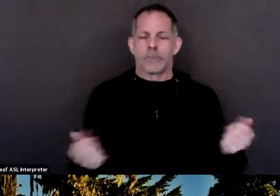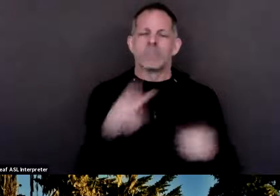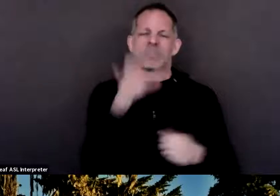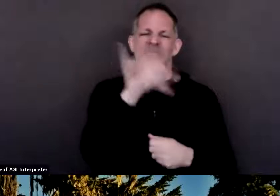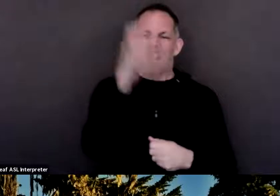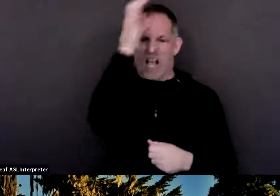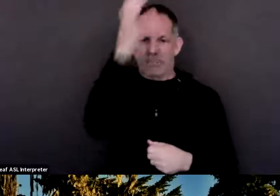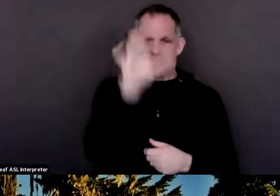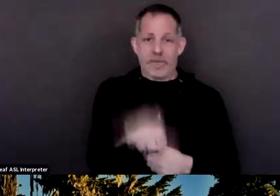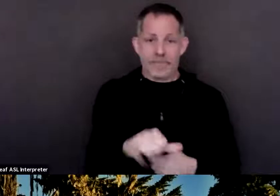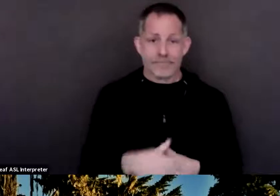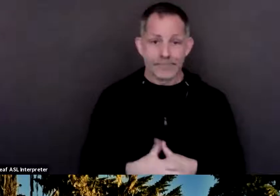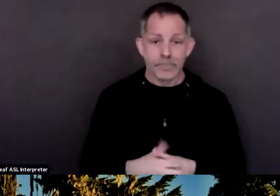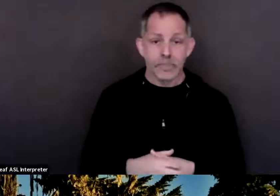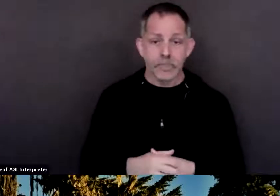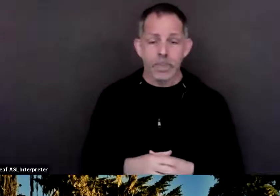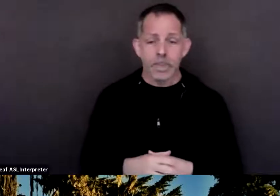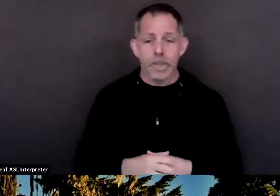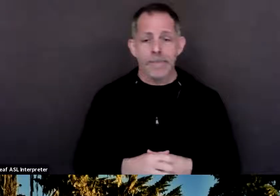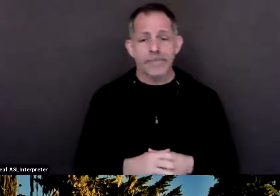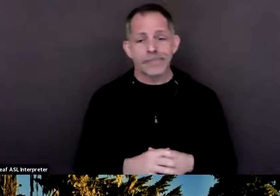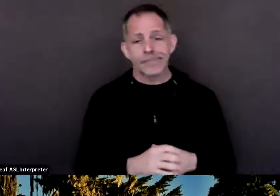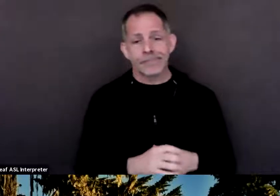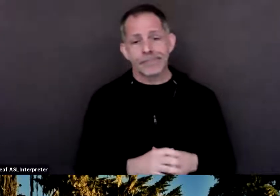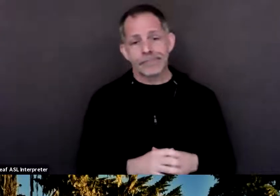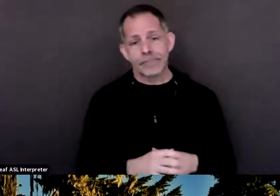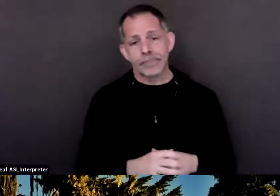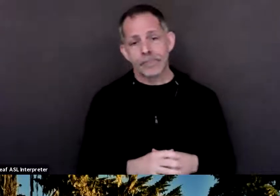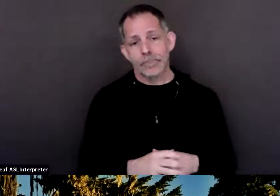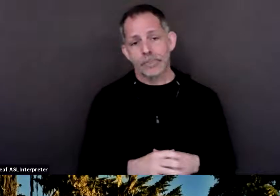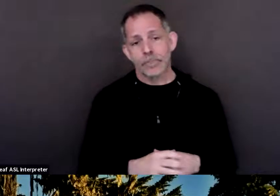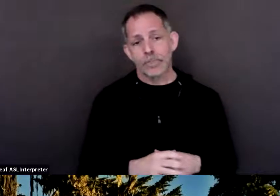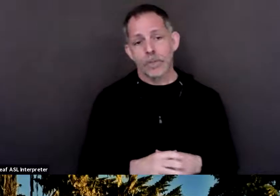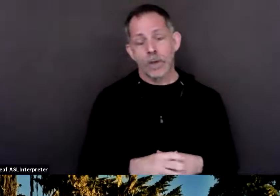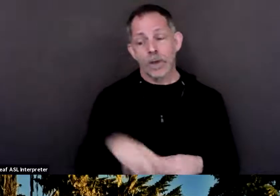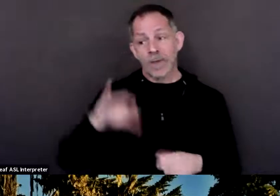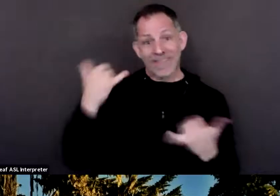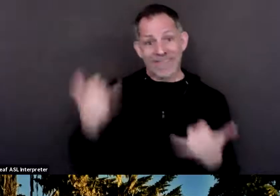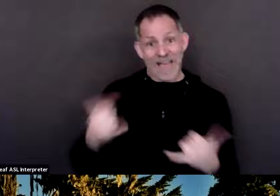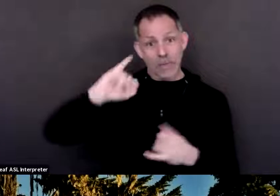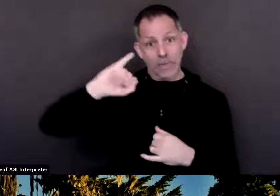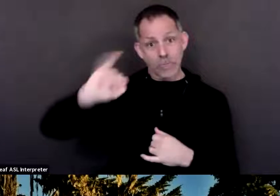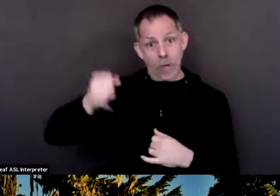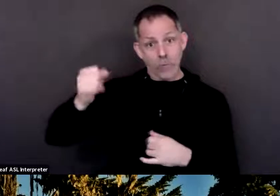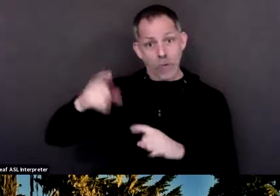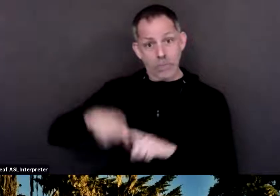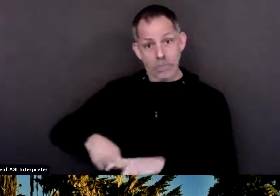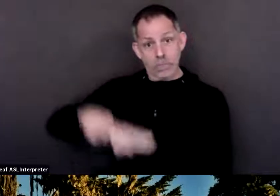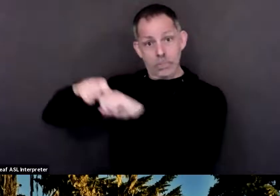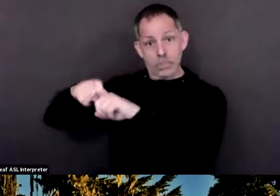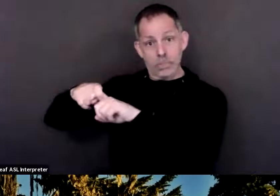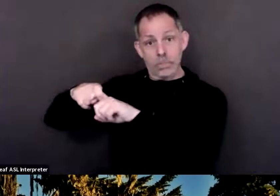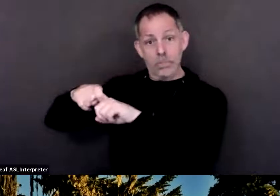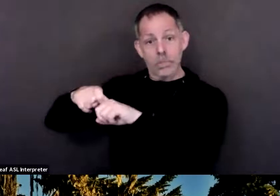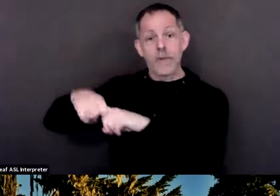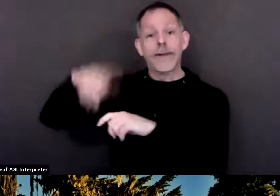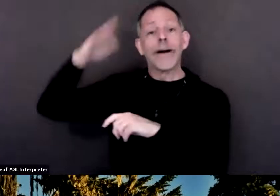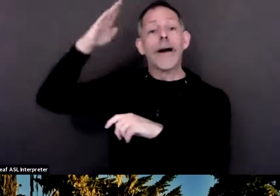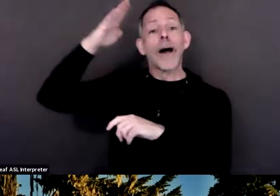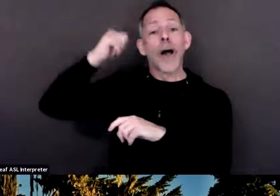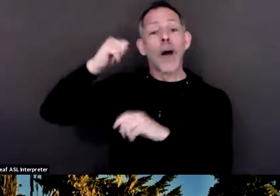not counting the J&J pause? We just have